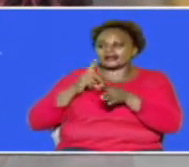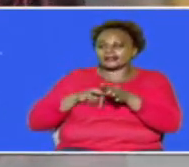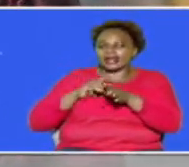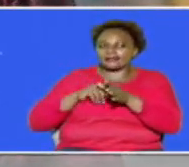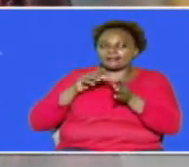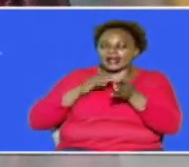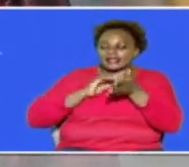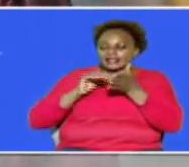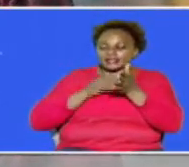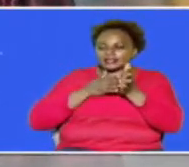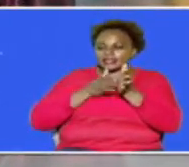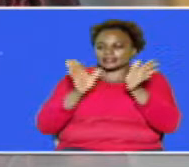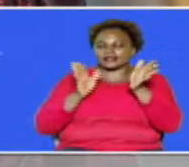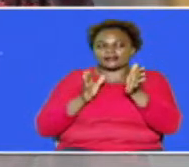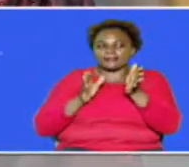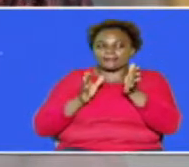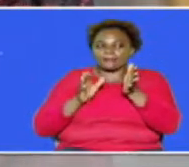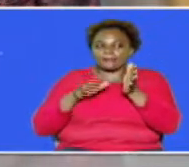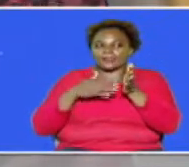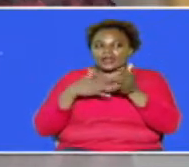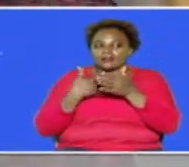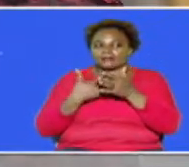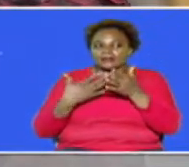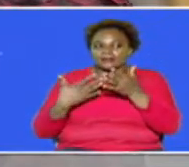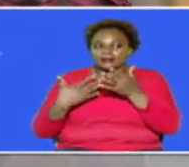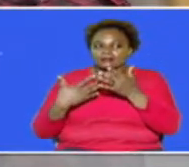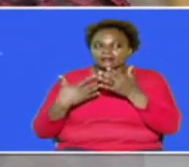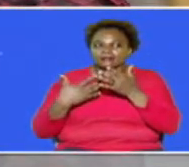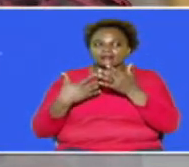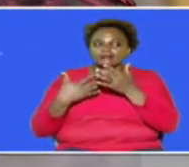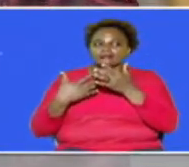Secretary General went to sign, he was given a blank piece of paper.